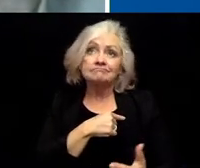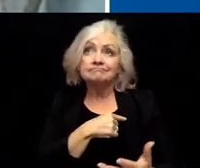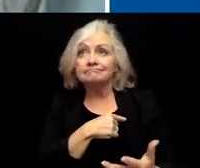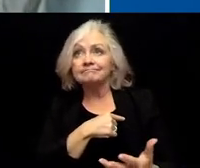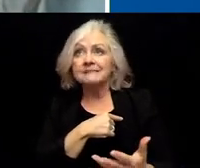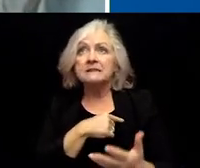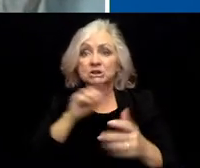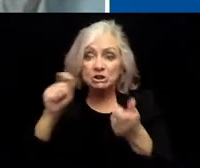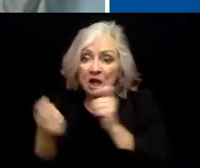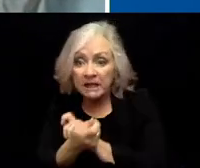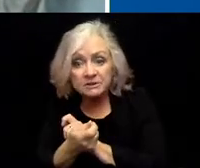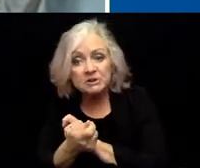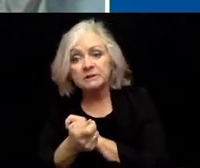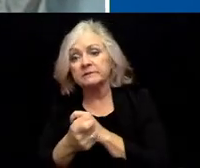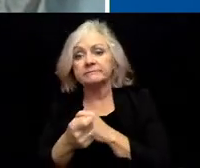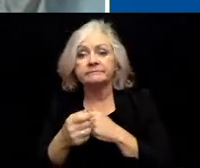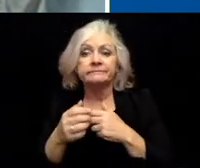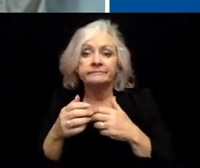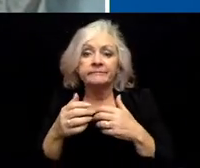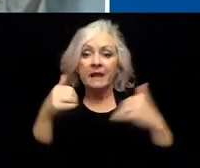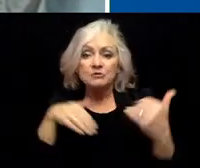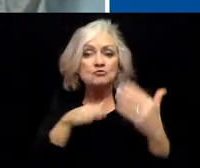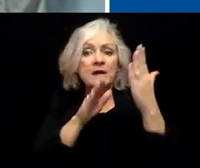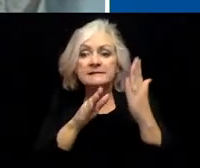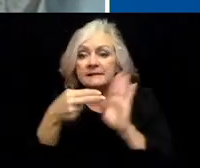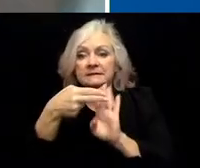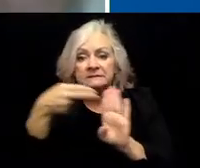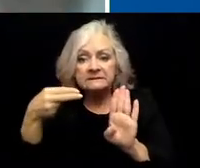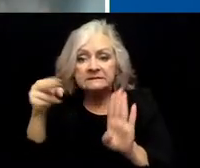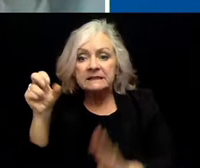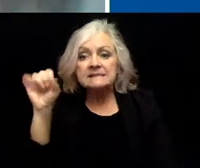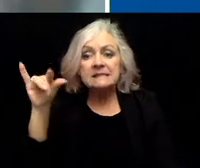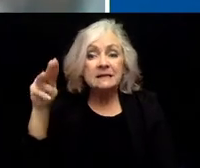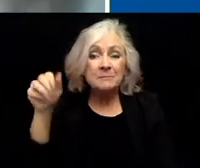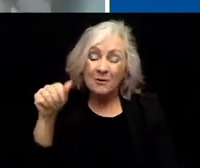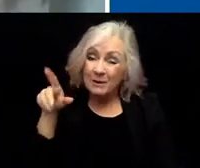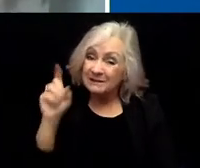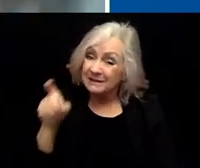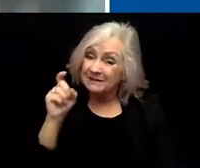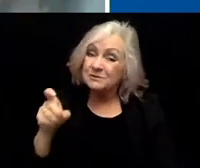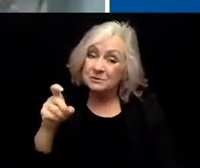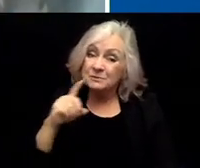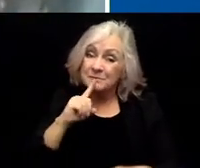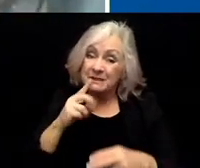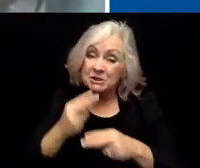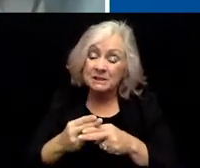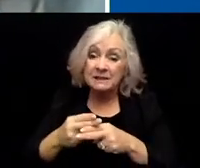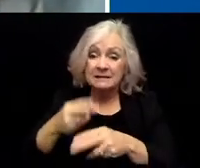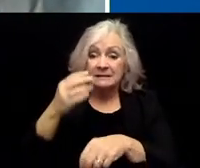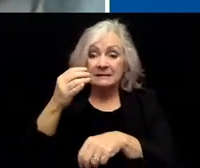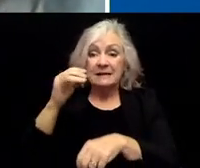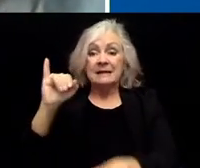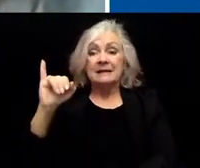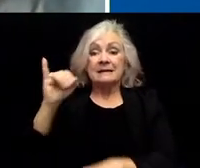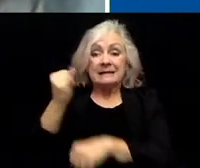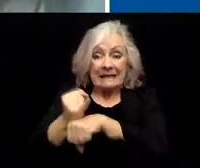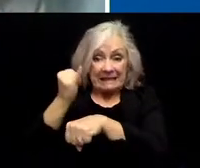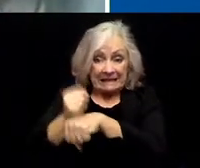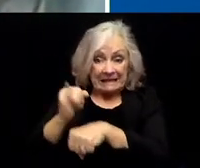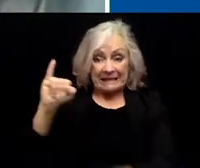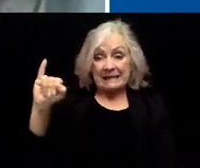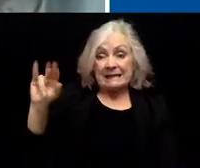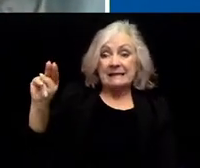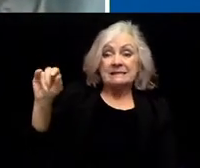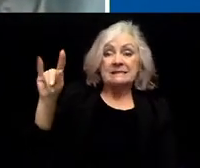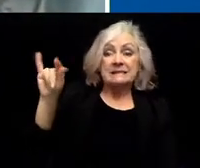things, we also have to talk about institutions and the institutions in the developed world, developing world.